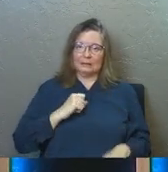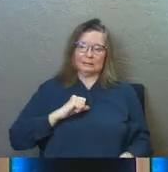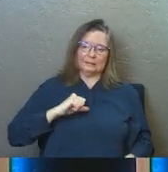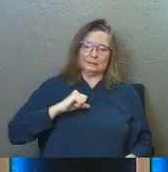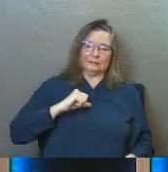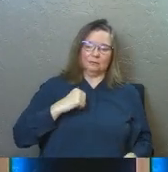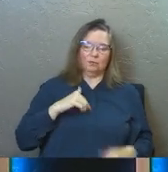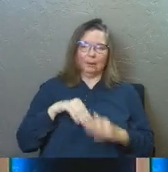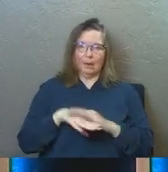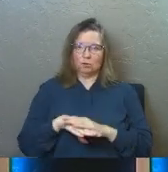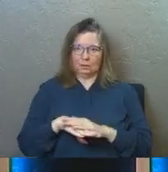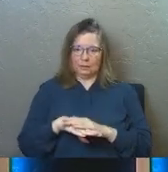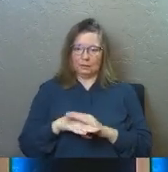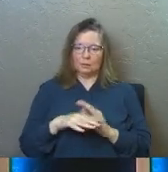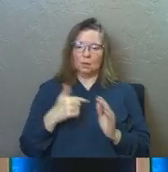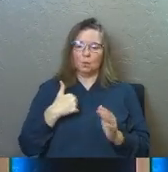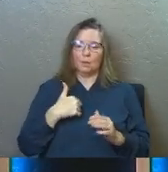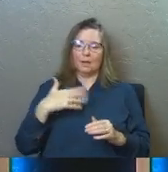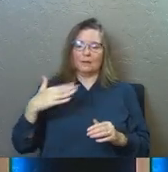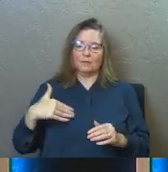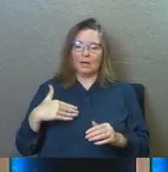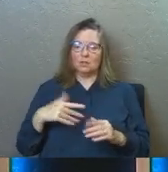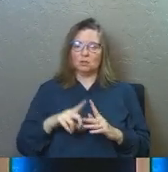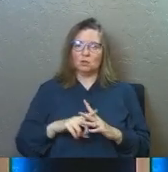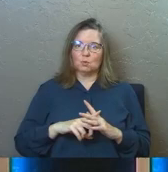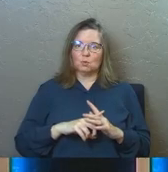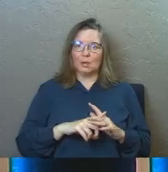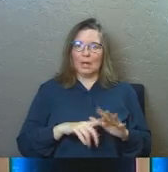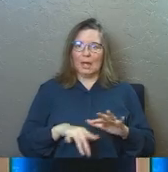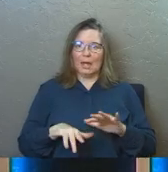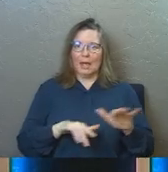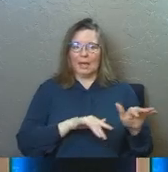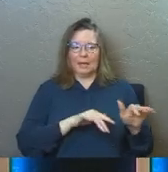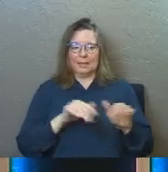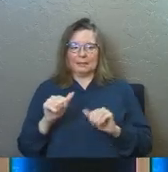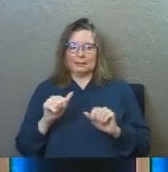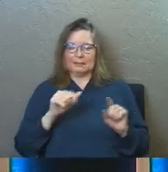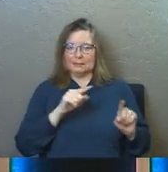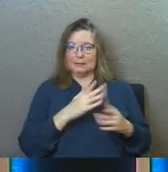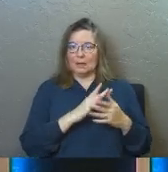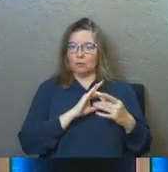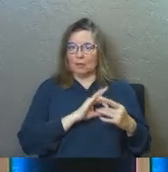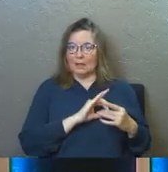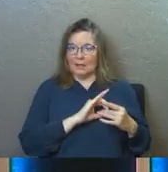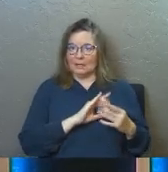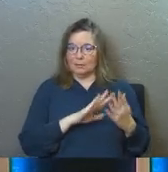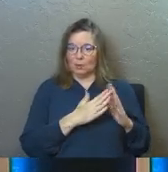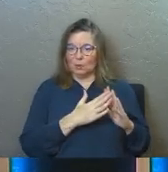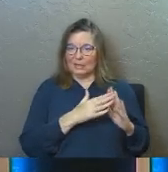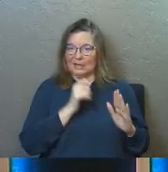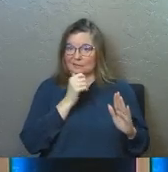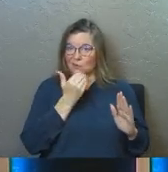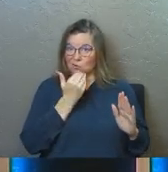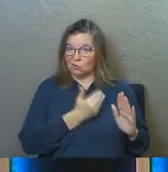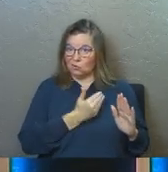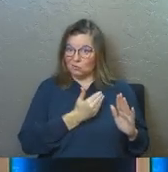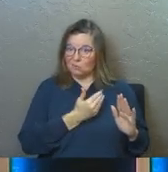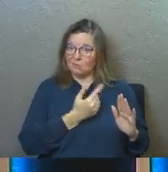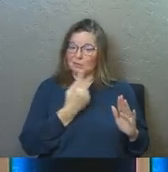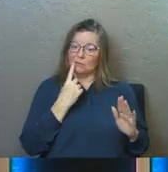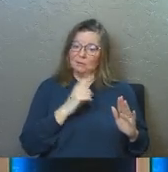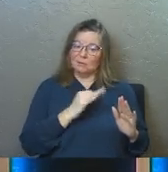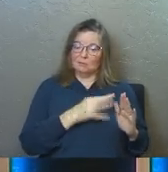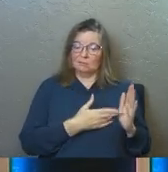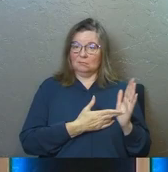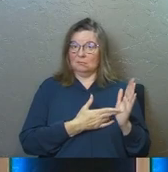us back from entering is we have yet to exit. Maybe there's some relationships, some community in your life, if